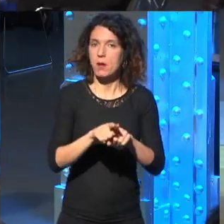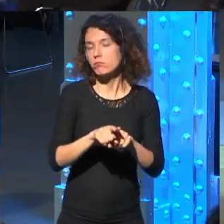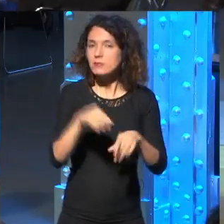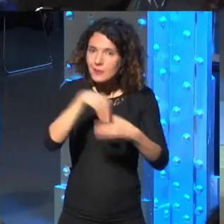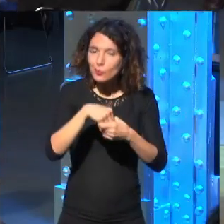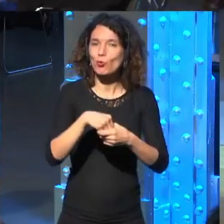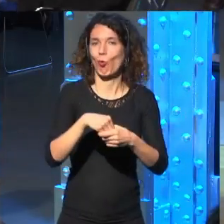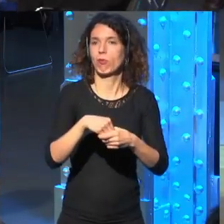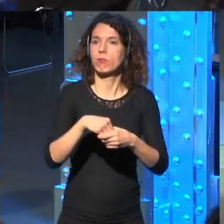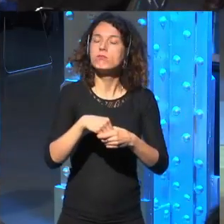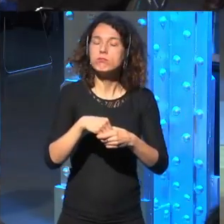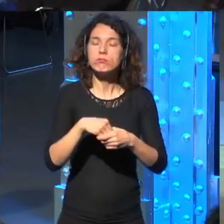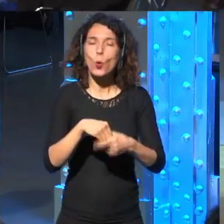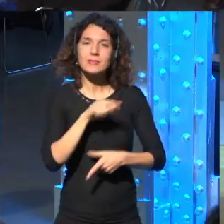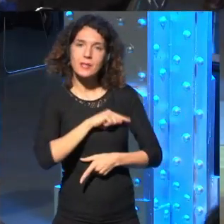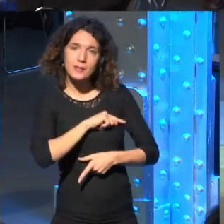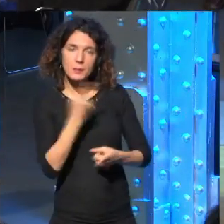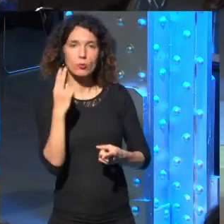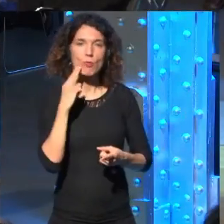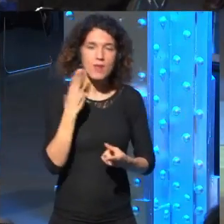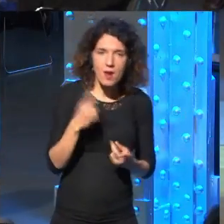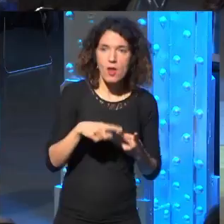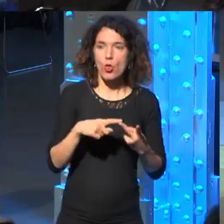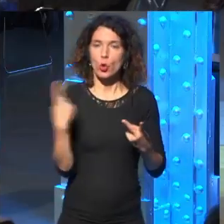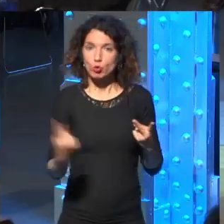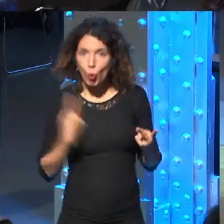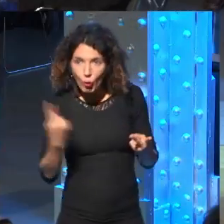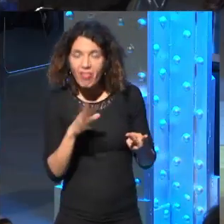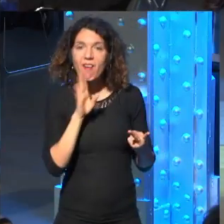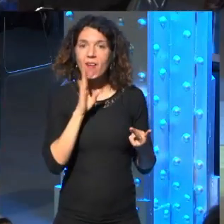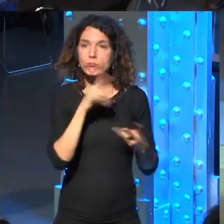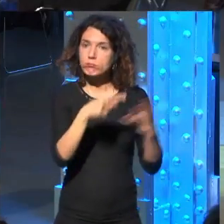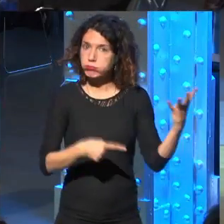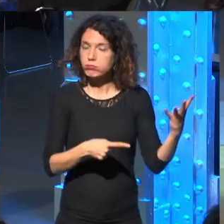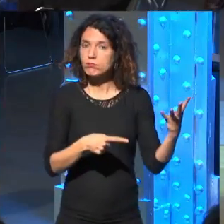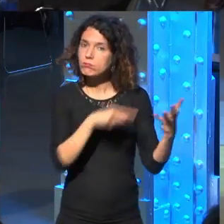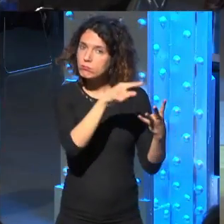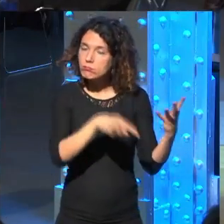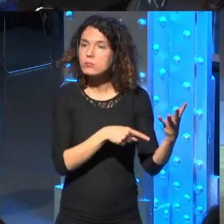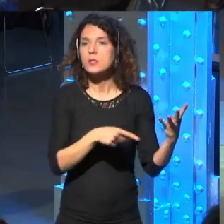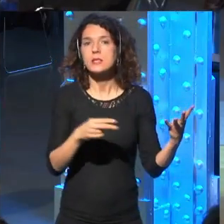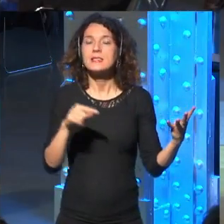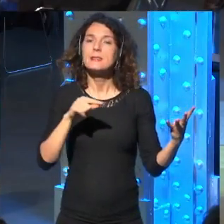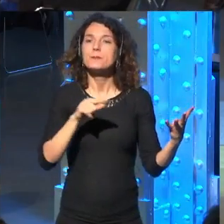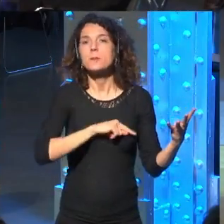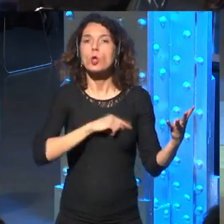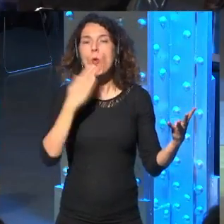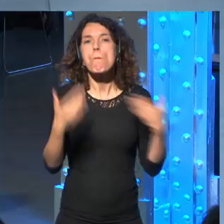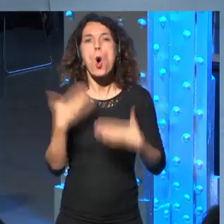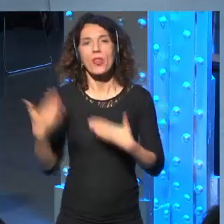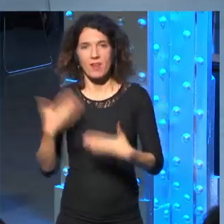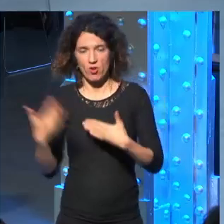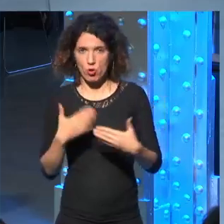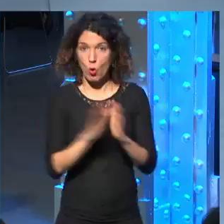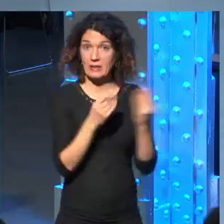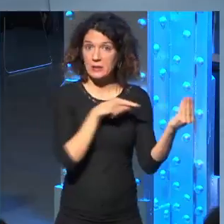these sentiments, fear, loneliness, I think these are modern sentiments. The book is